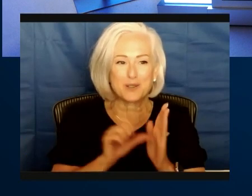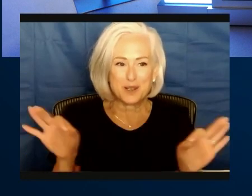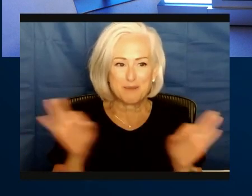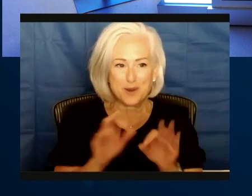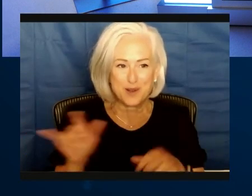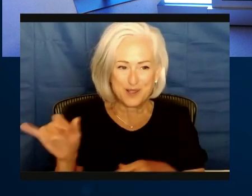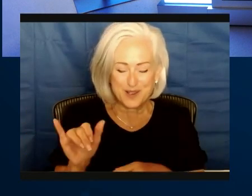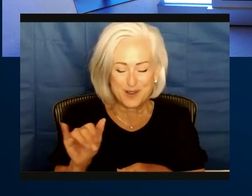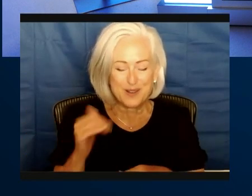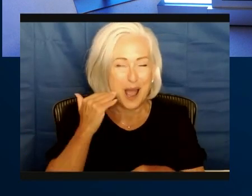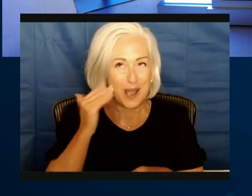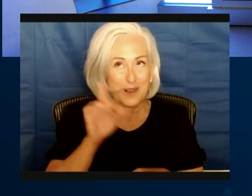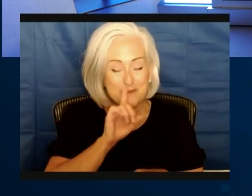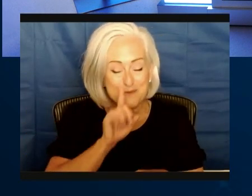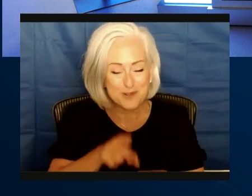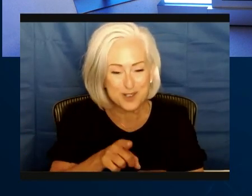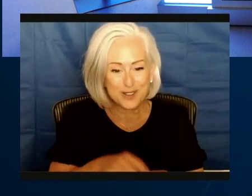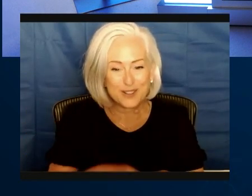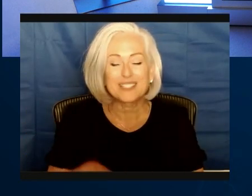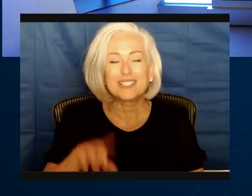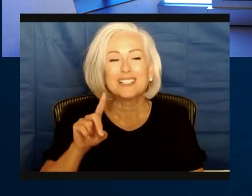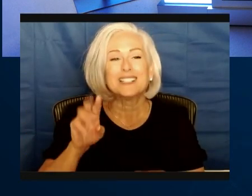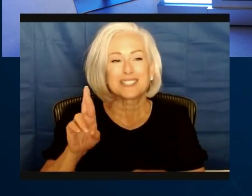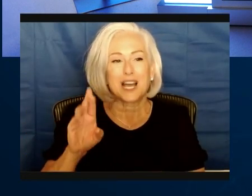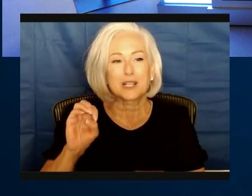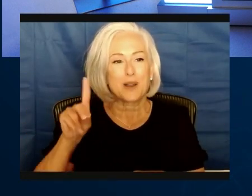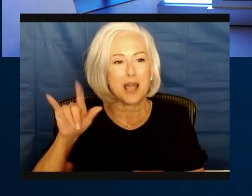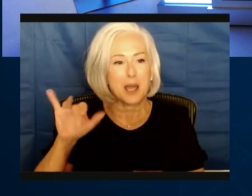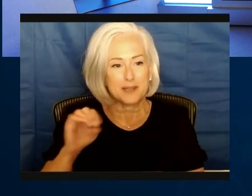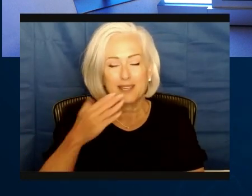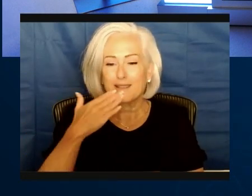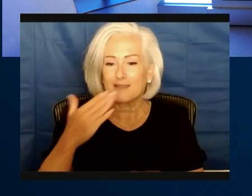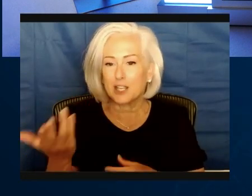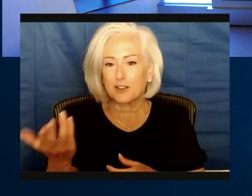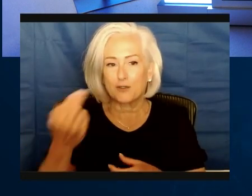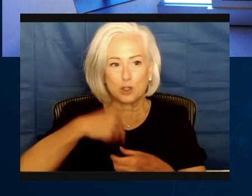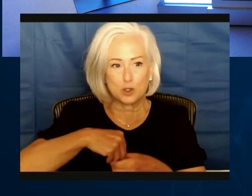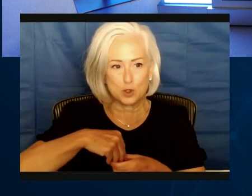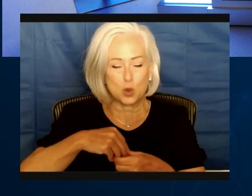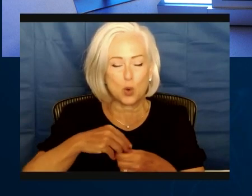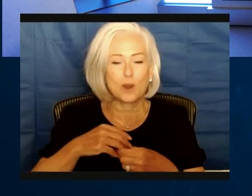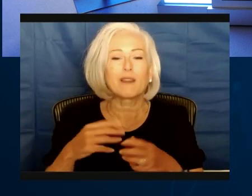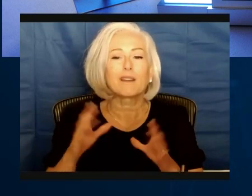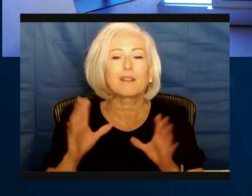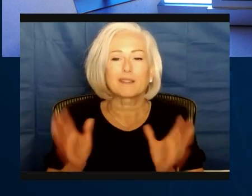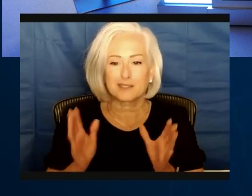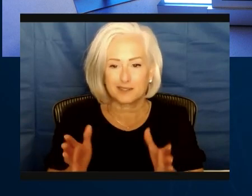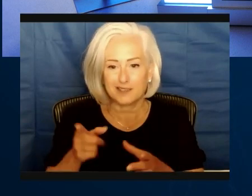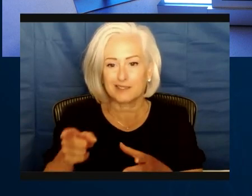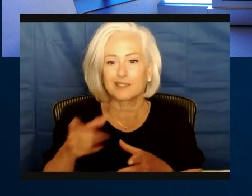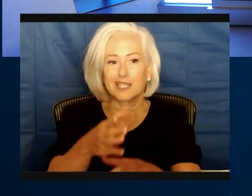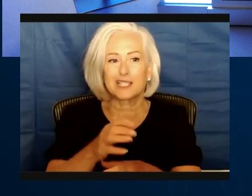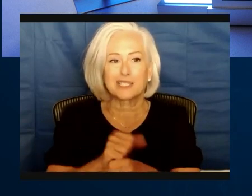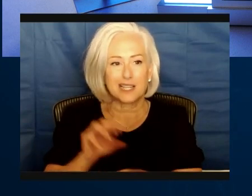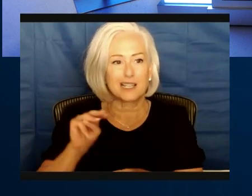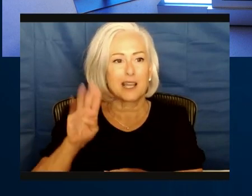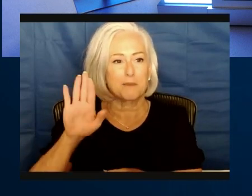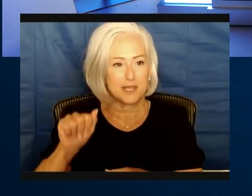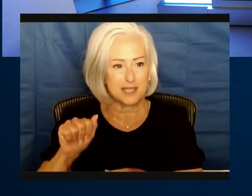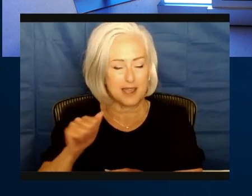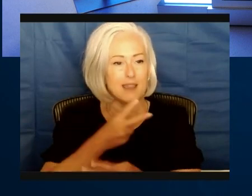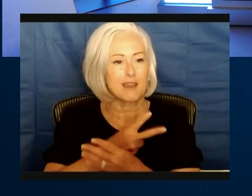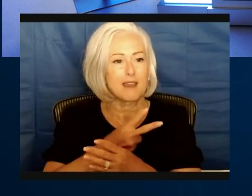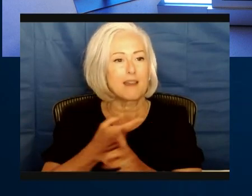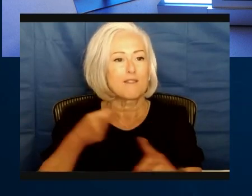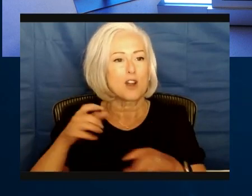Dr. Terence Eppy for joining our discussion today. Dr. Eppy pursuing his master's in business administration. He's from Cameroon. I want to start